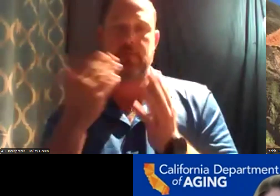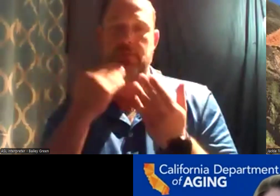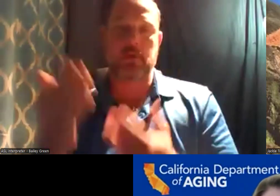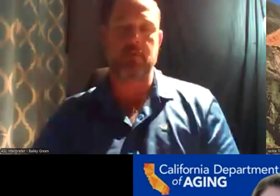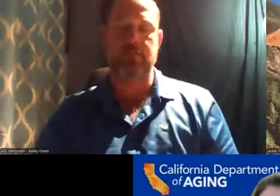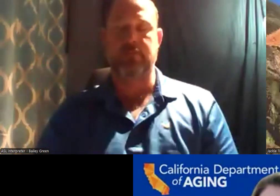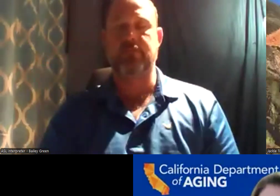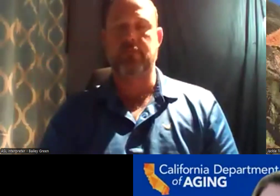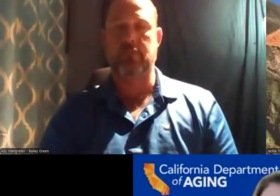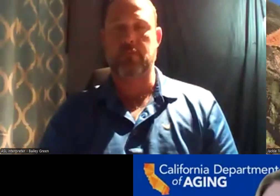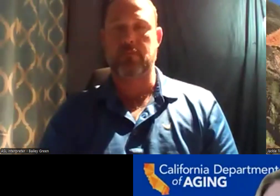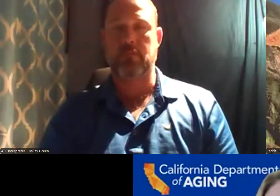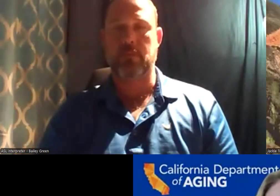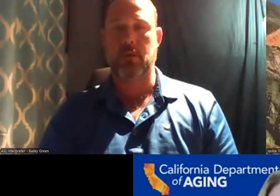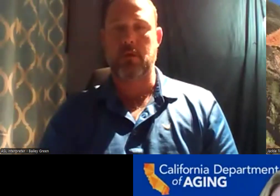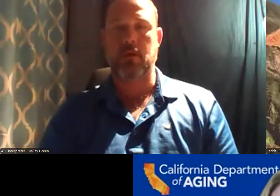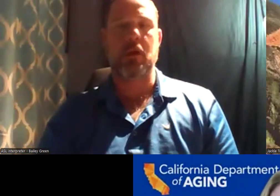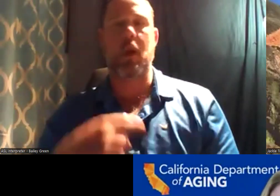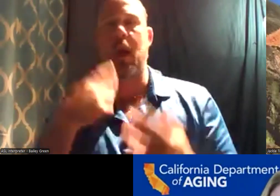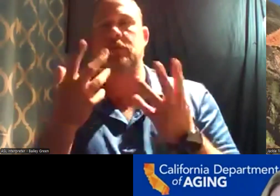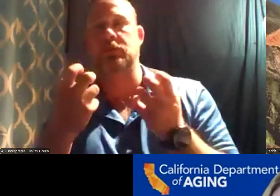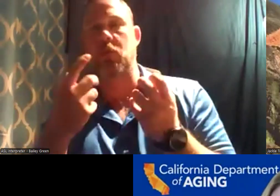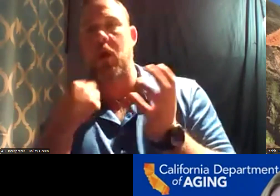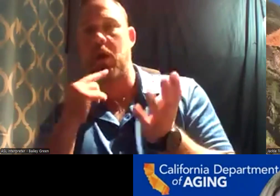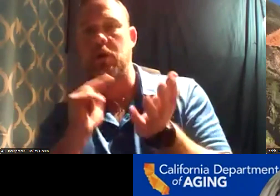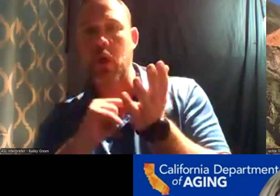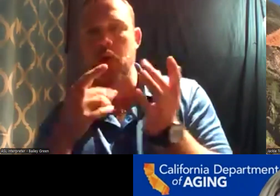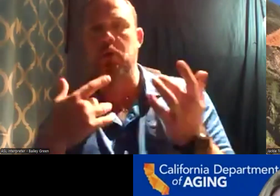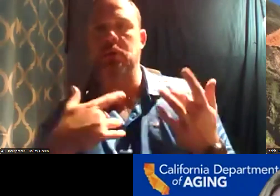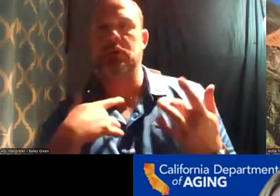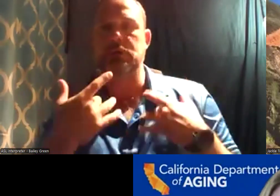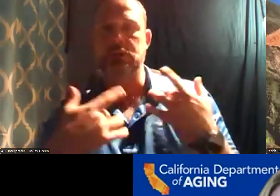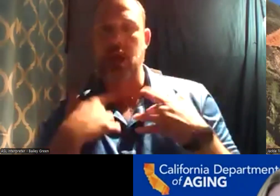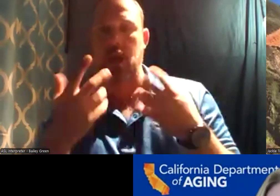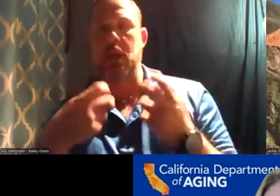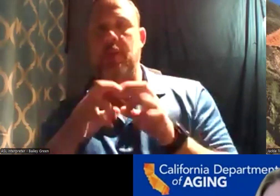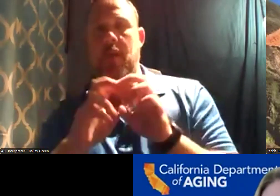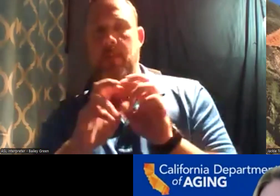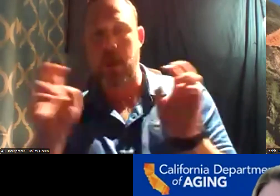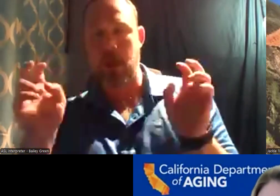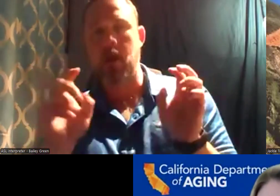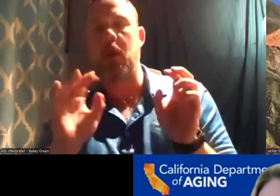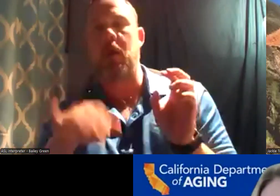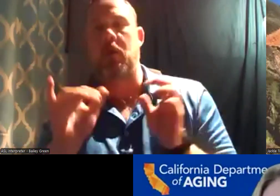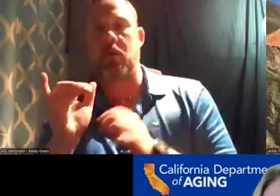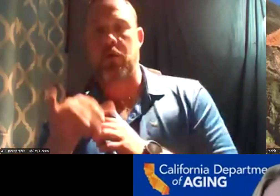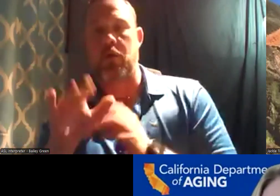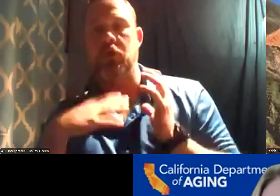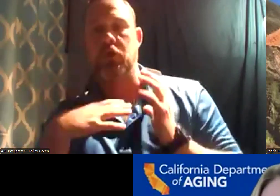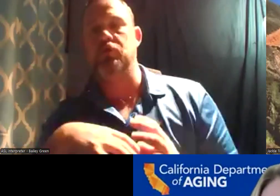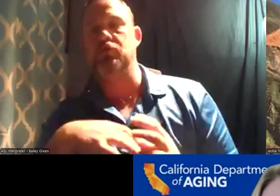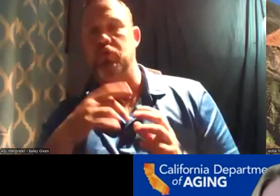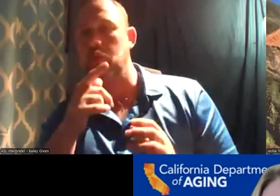Michelle. Yeah, I just also want to note that what's exciting about this panel is that these are consumers who